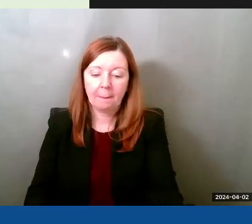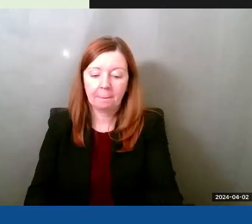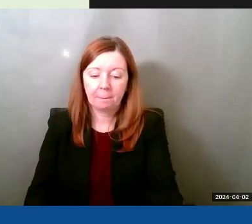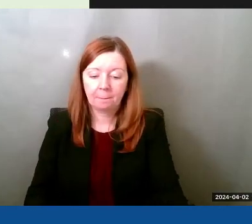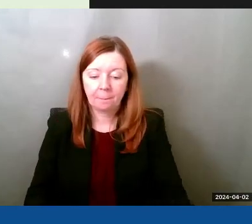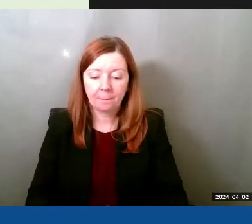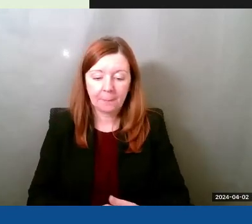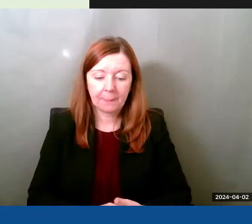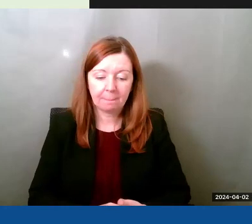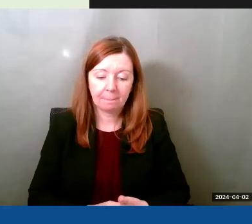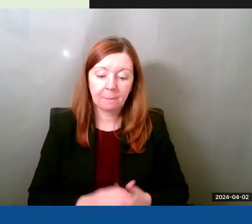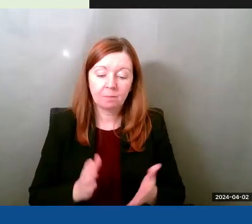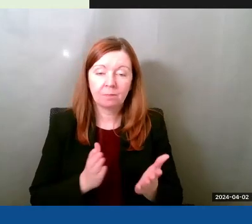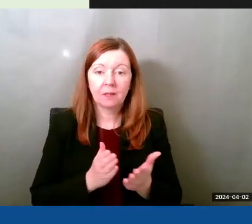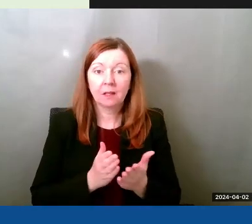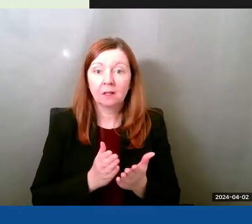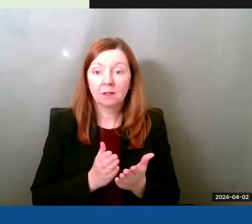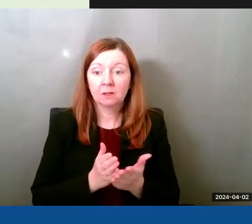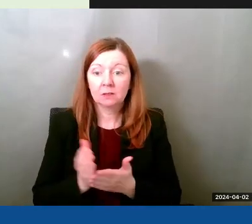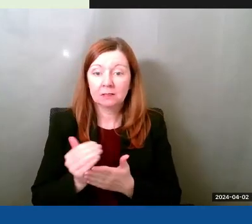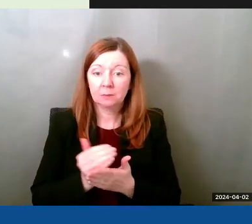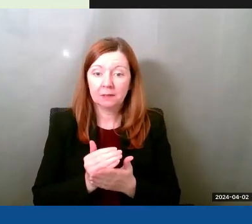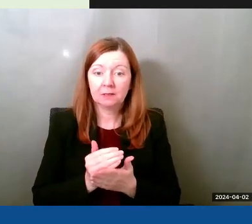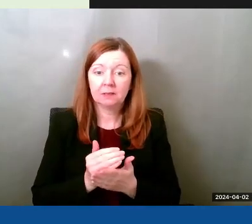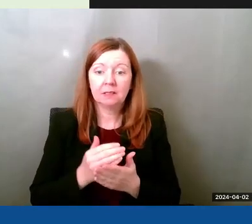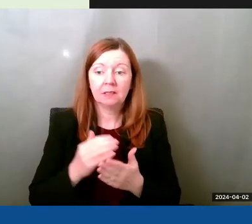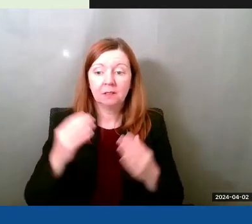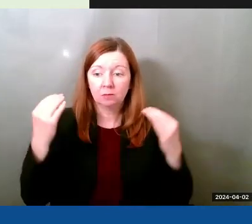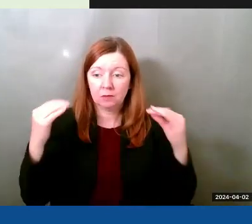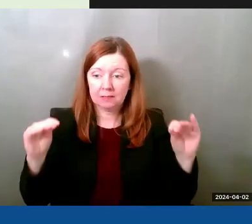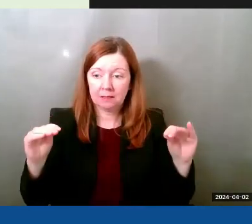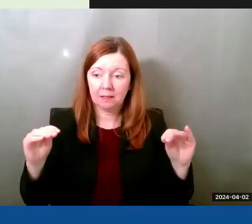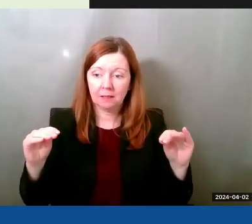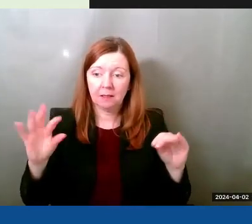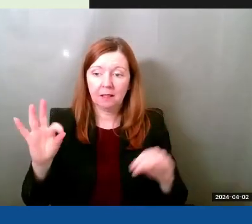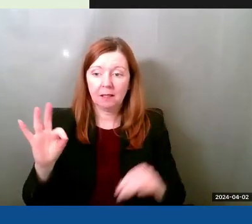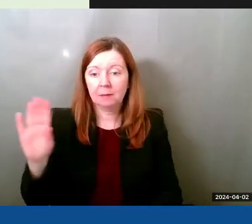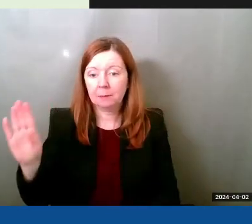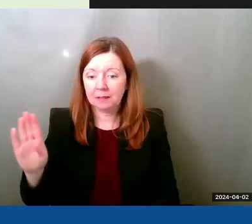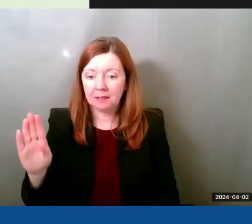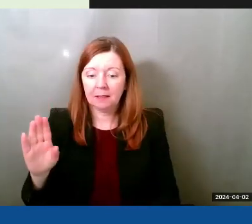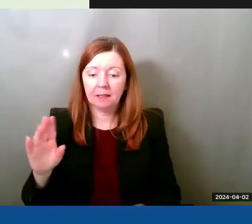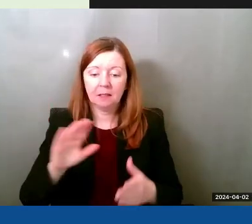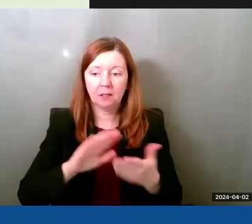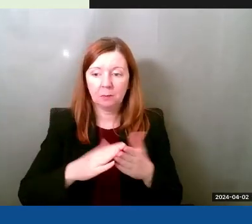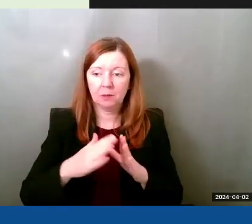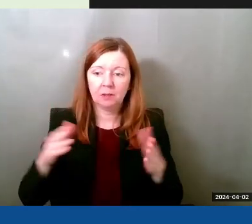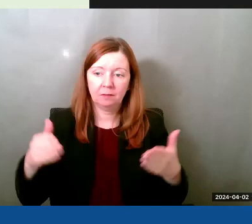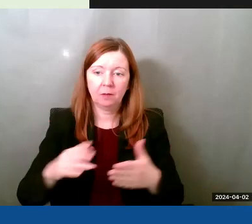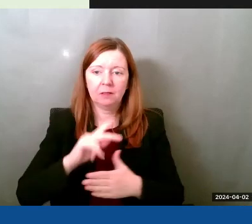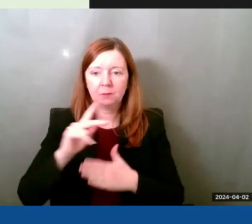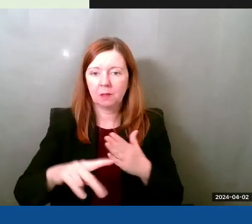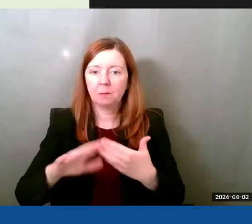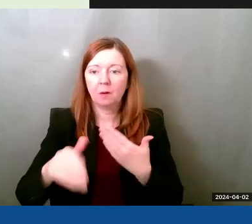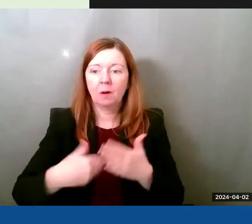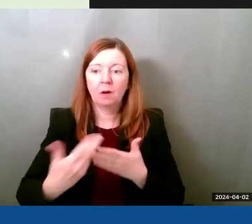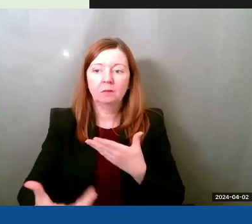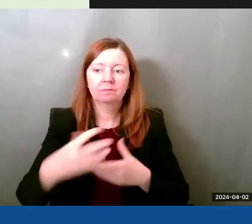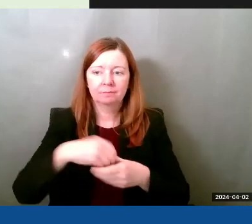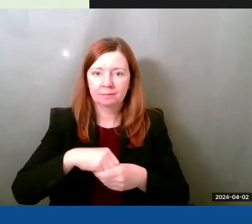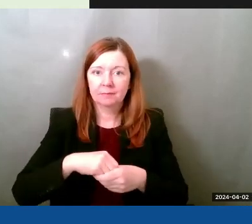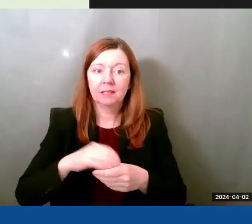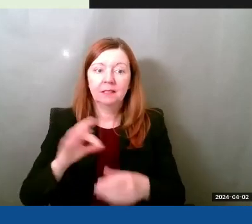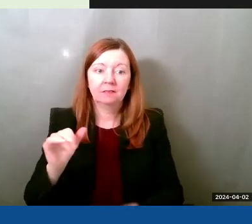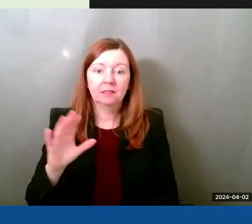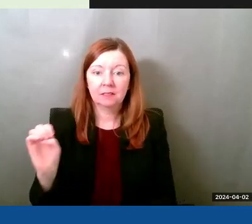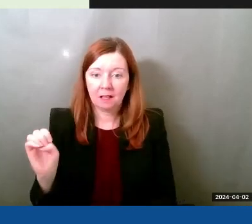So the transparency in street facing retail and F&B, as well as community focused programming, all included in our facade approach,